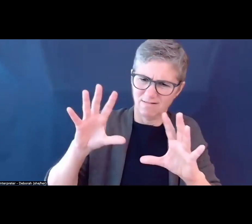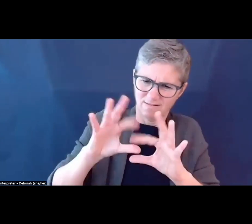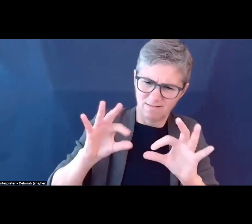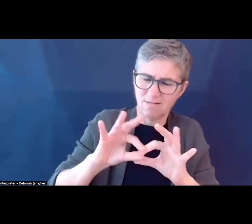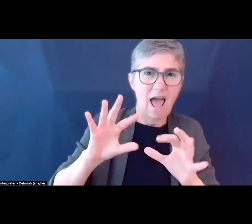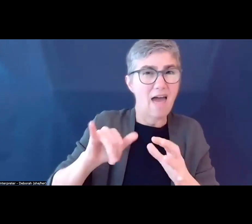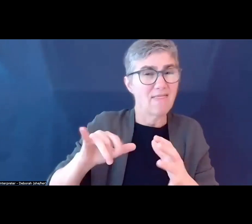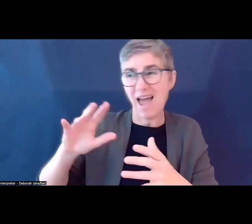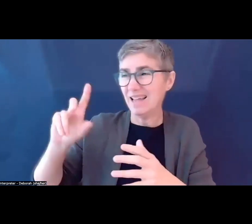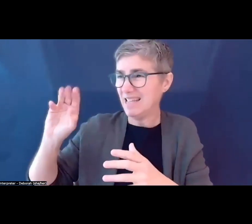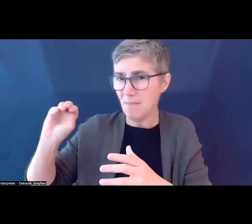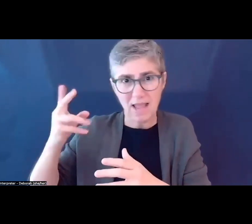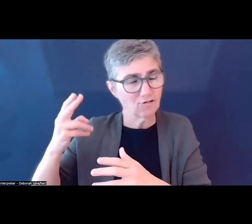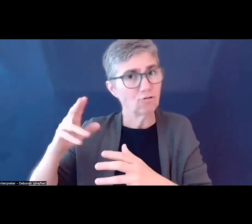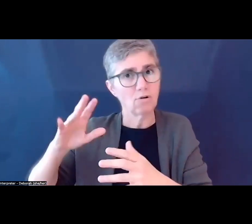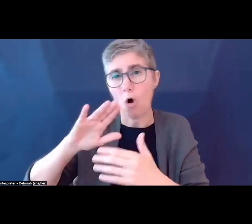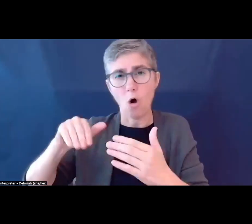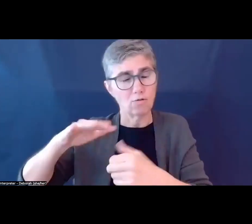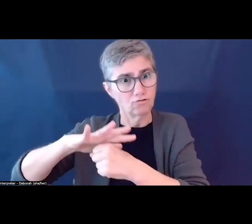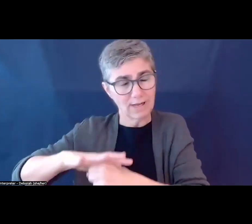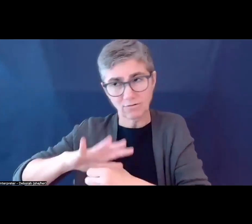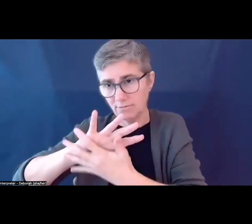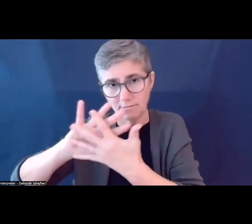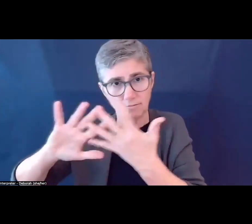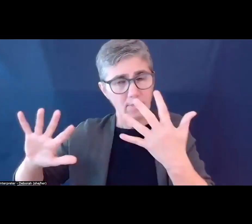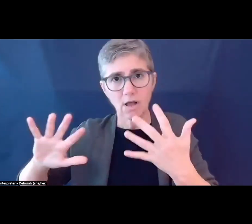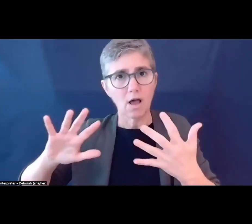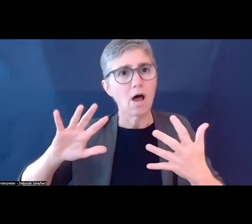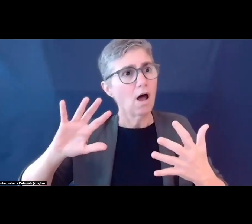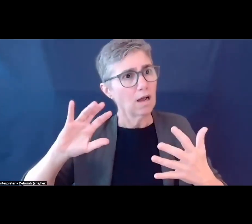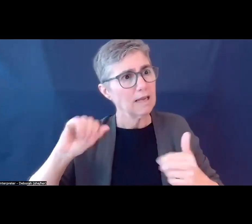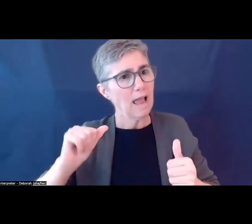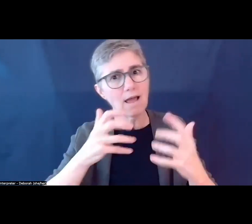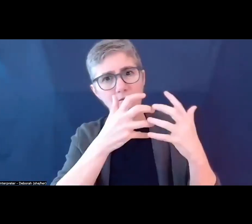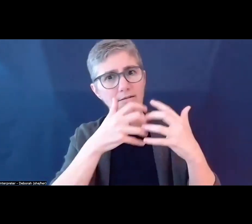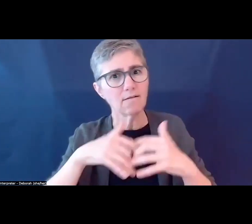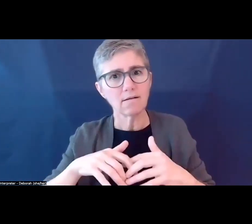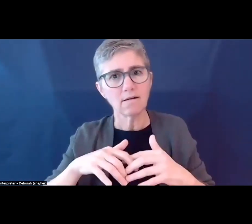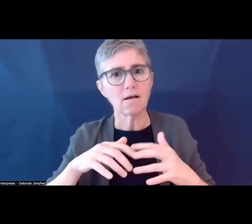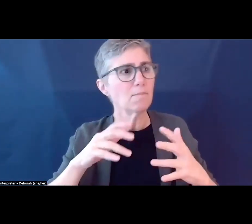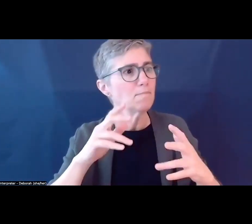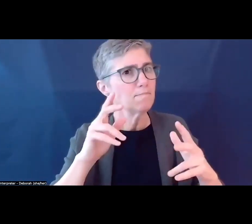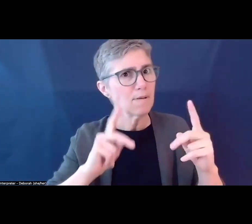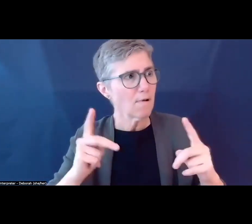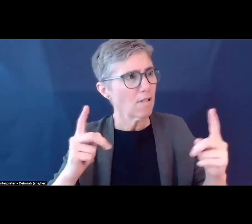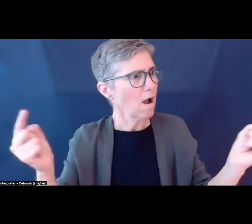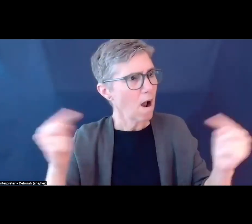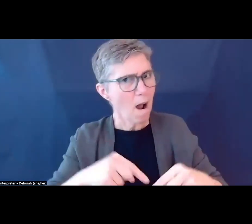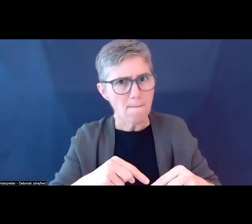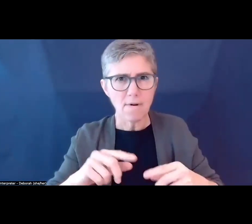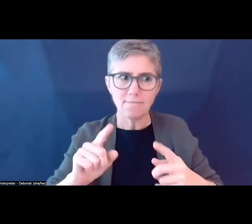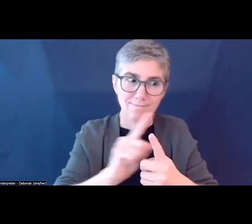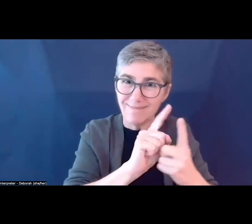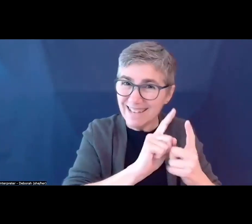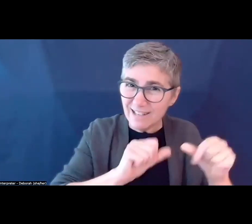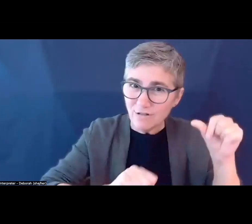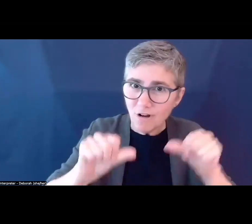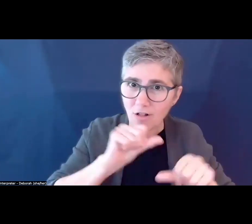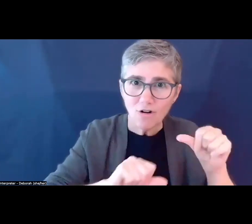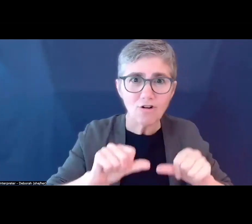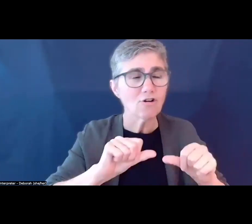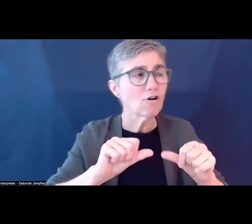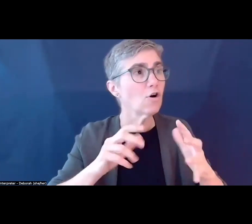DMH has the priority to set consultants aside, set people aside to come to the unit, meet with people who are working